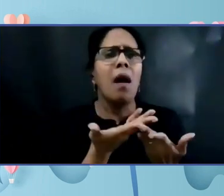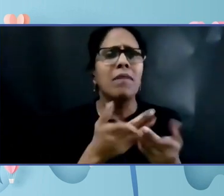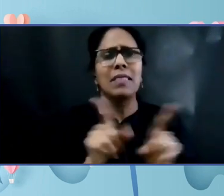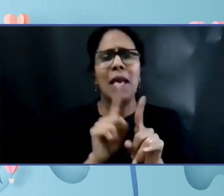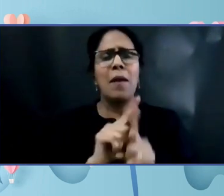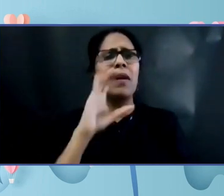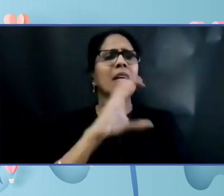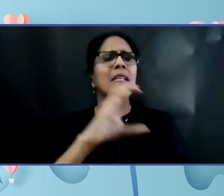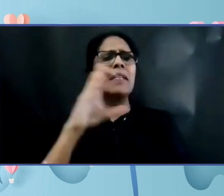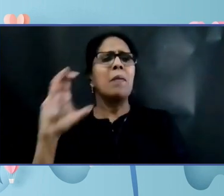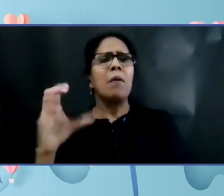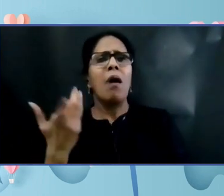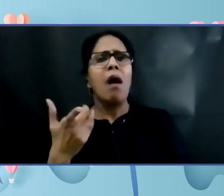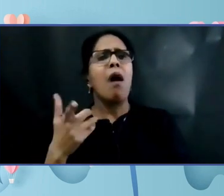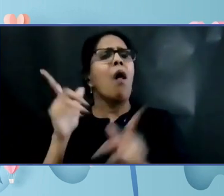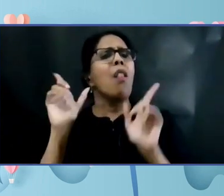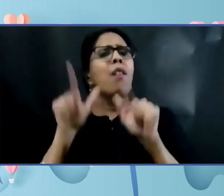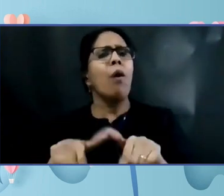even blind.